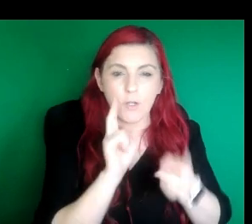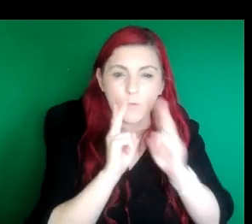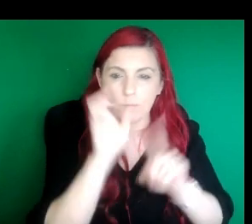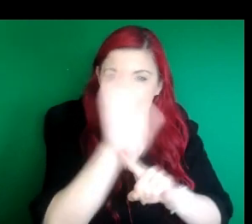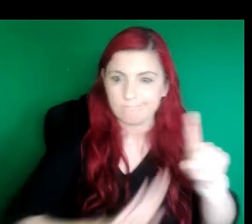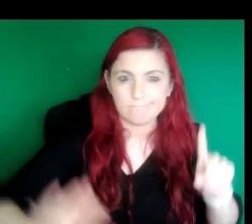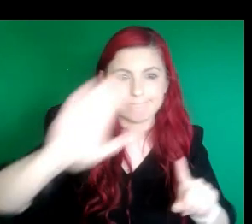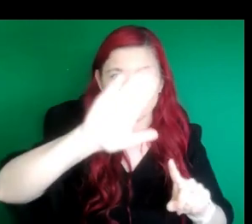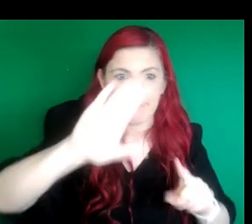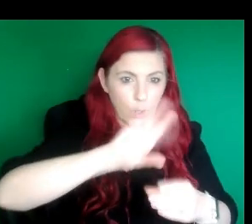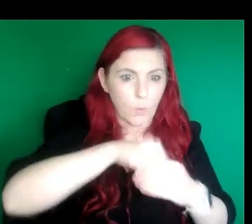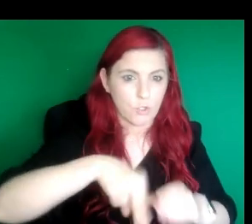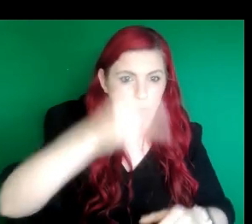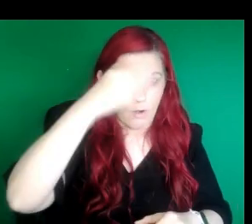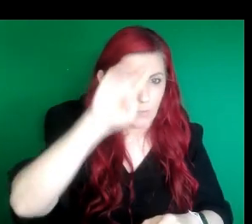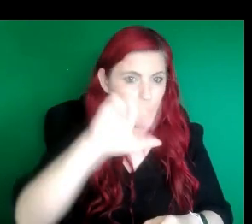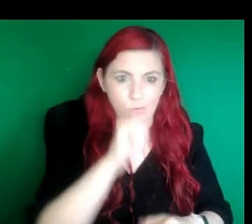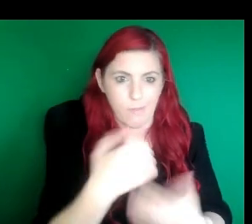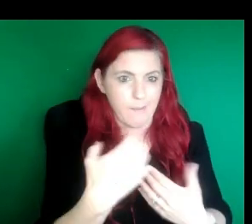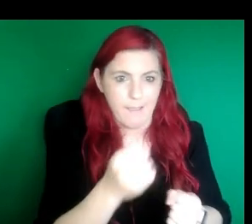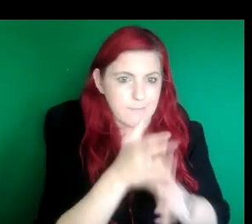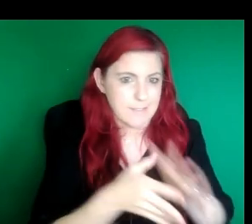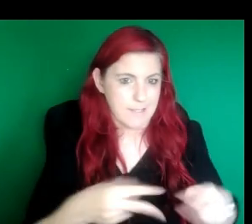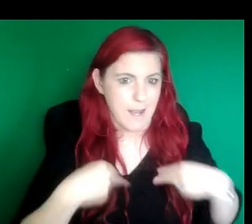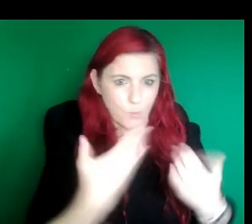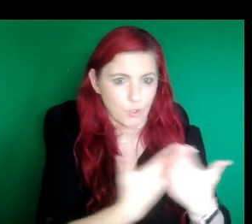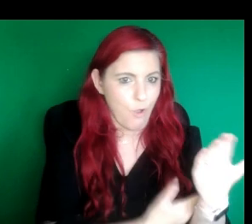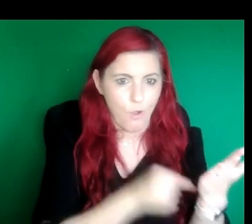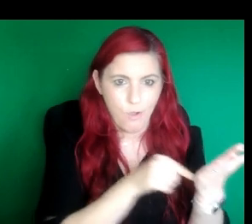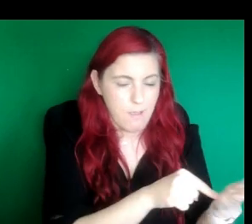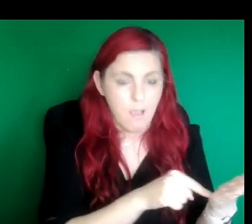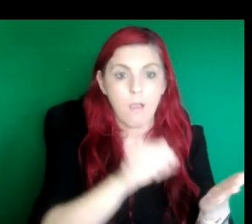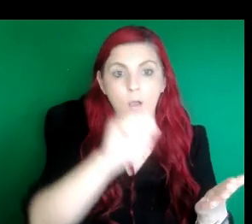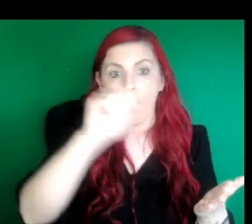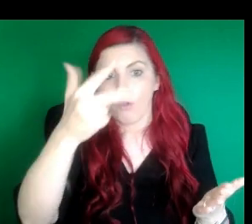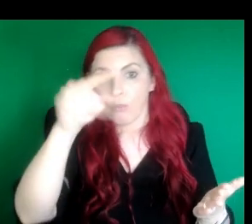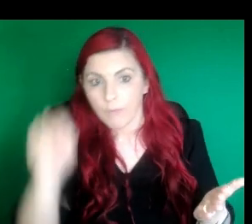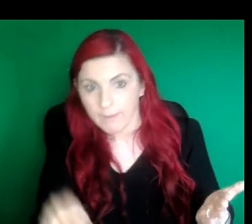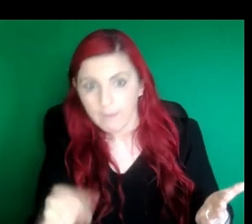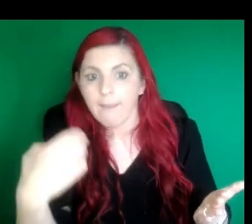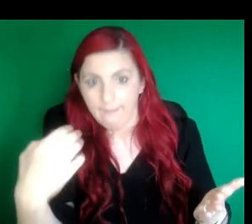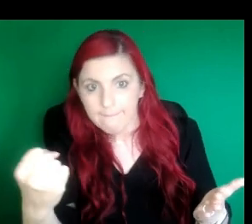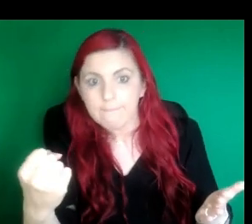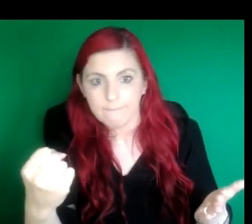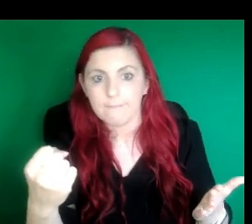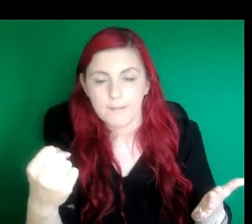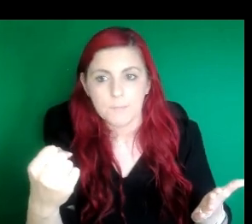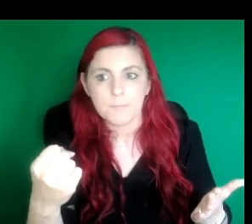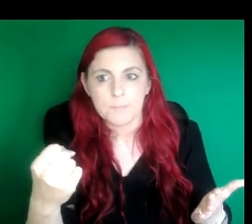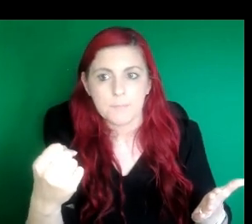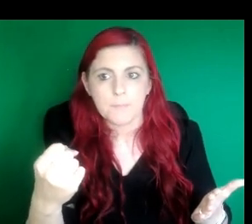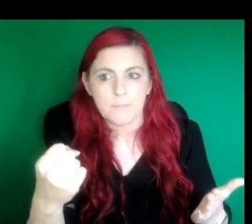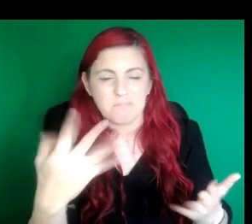the UK, as I said, including Northern Ireland, where there is no sign language law in Northern Ireland. The other countries in the UK